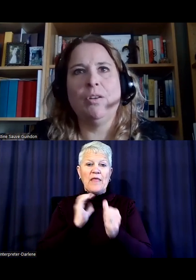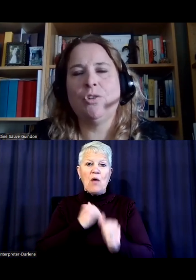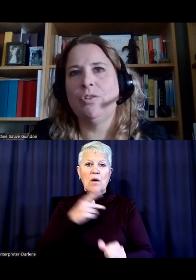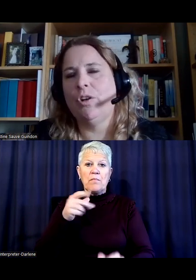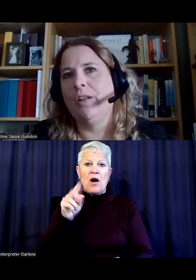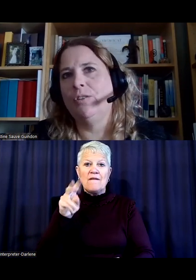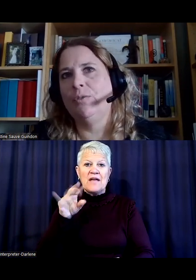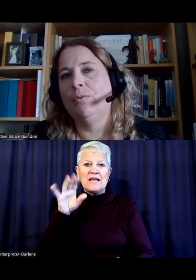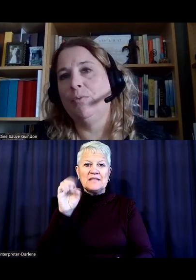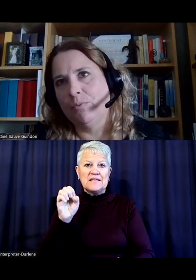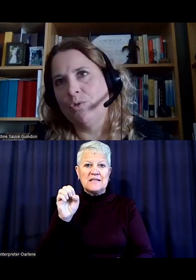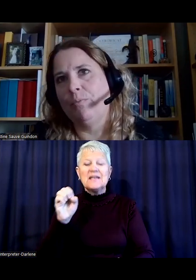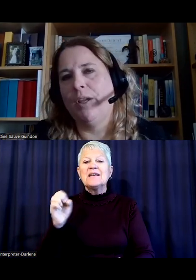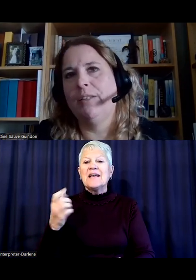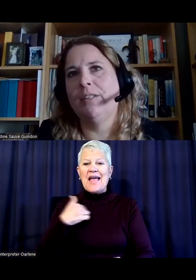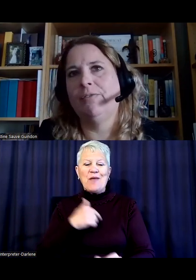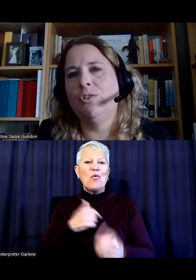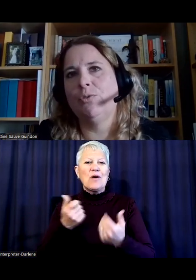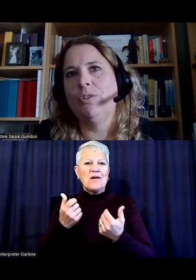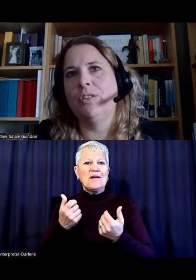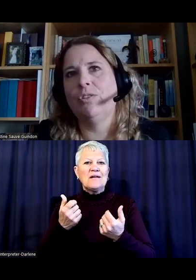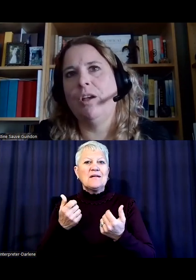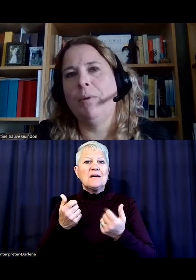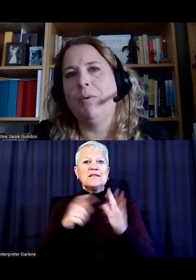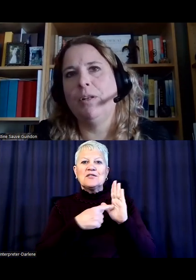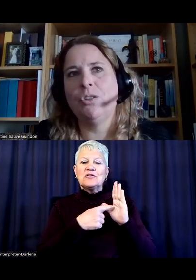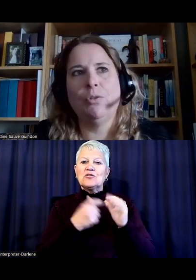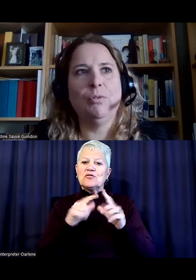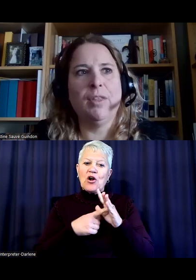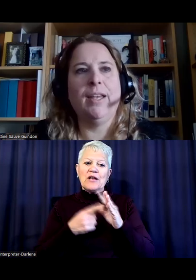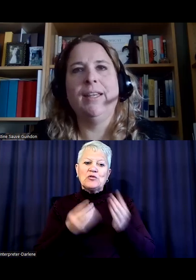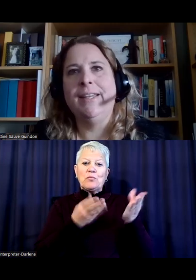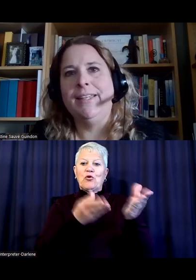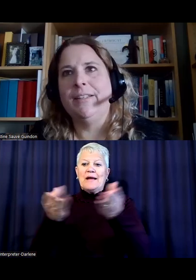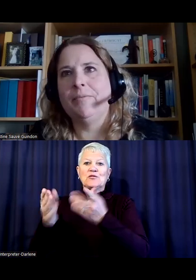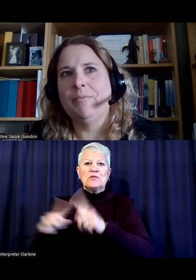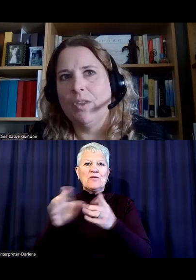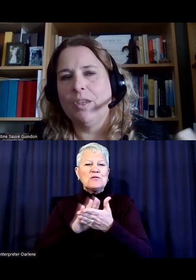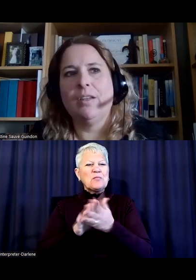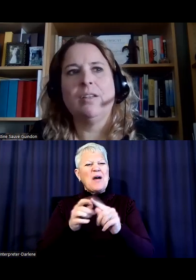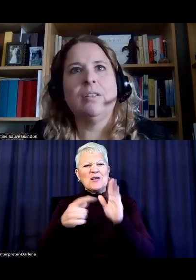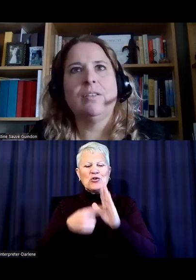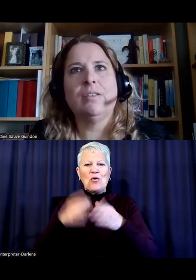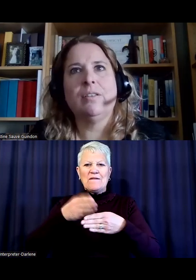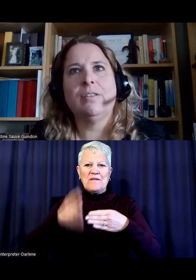We are starting to bring it to different schools, as you saw, but I want to show you that